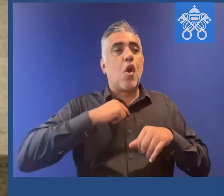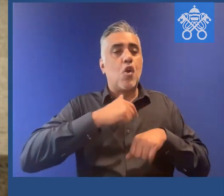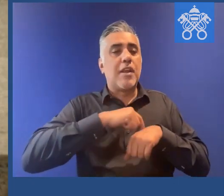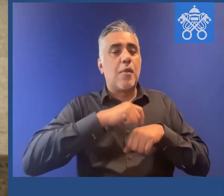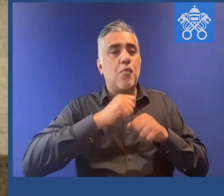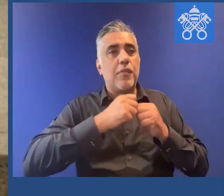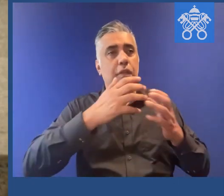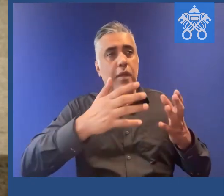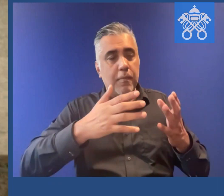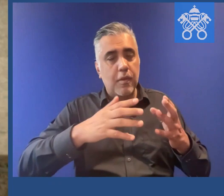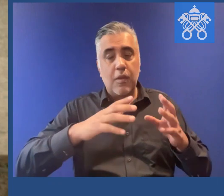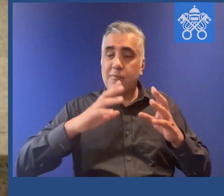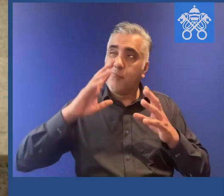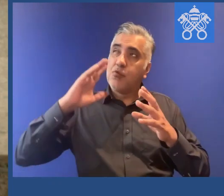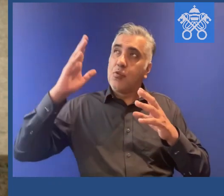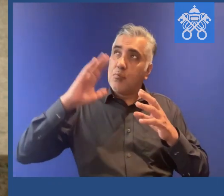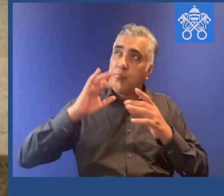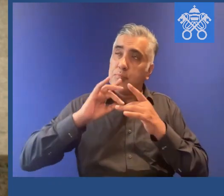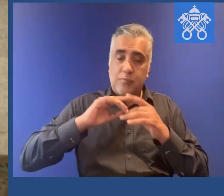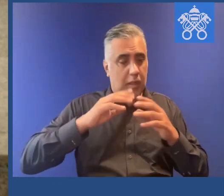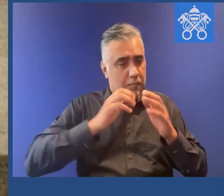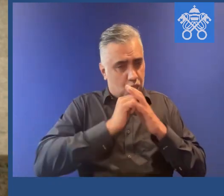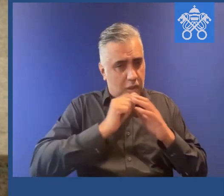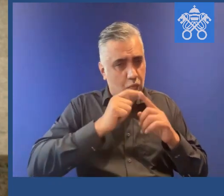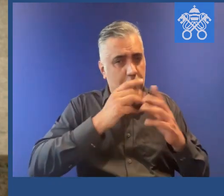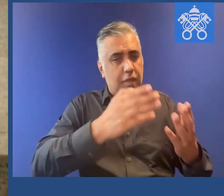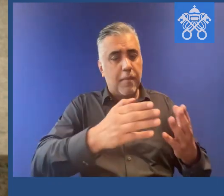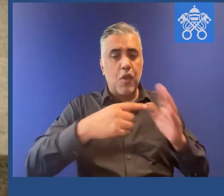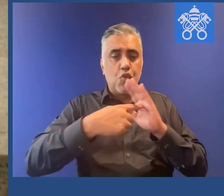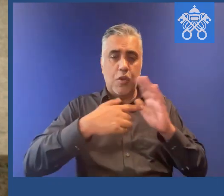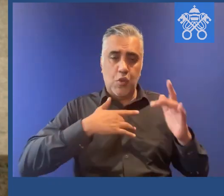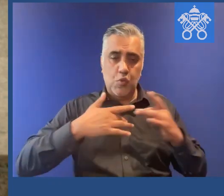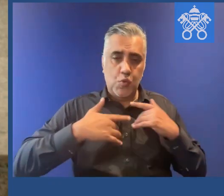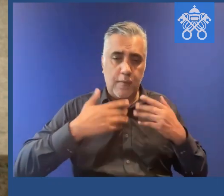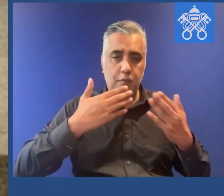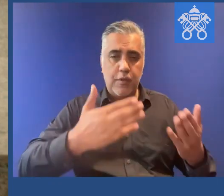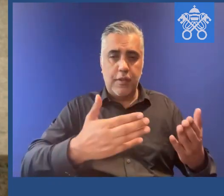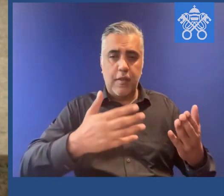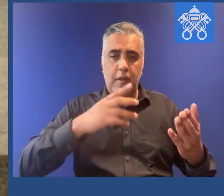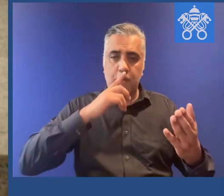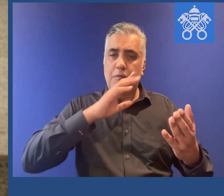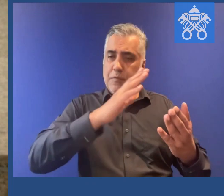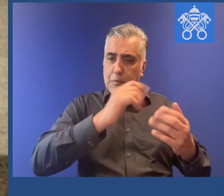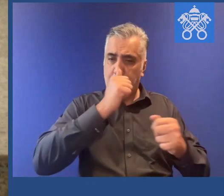them, breaking open the word of God and praying with them. It is our showing concern for them. For where